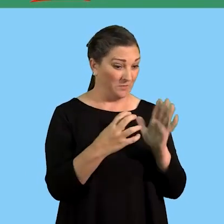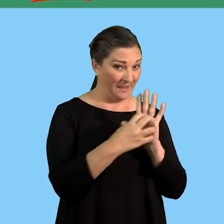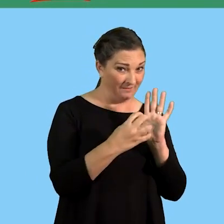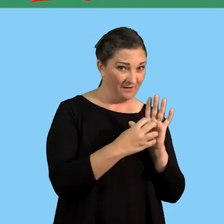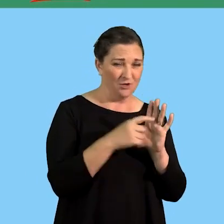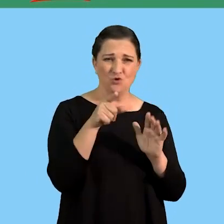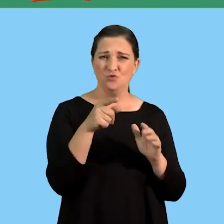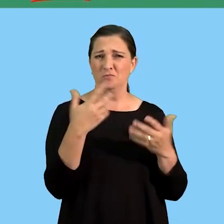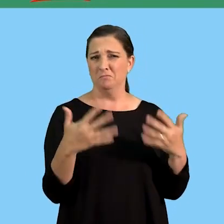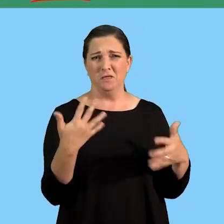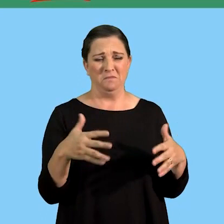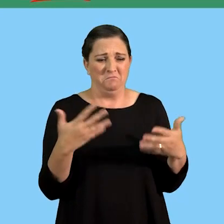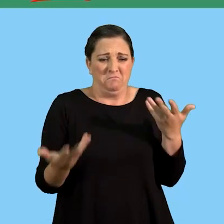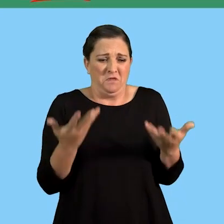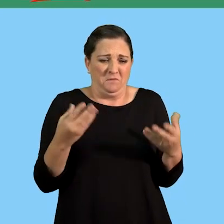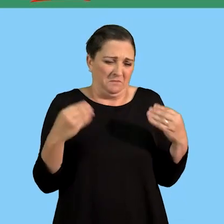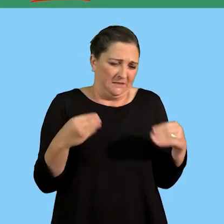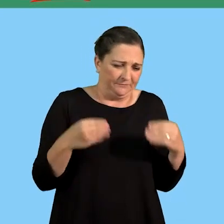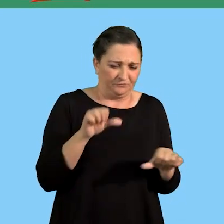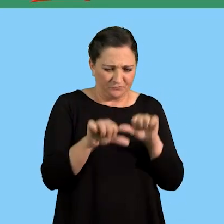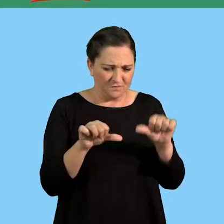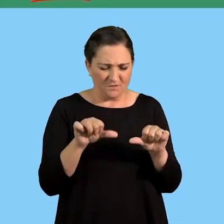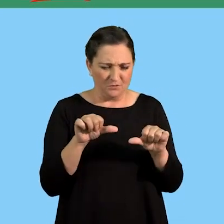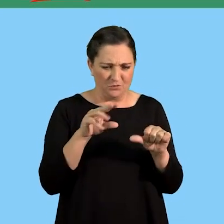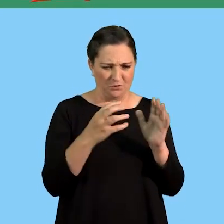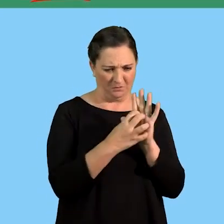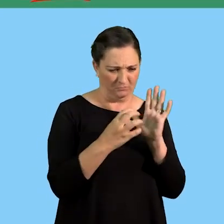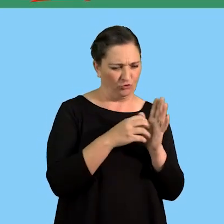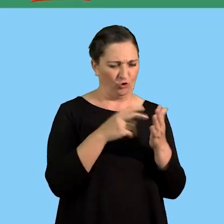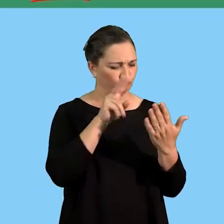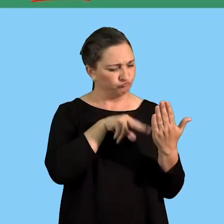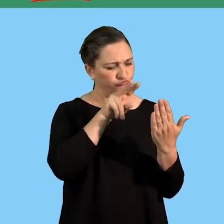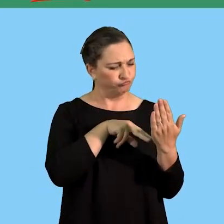were being advertised as you were scrolling through your social networks.